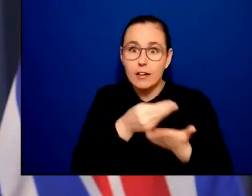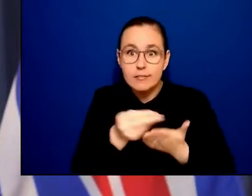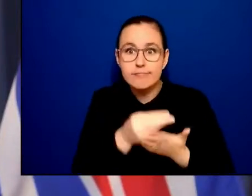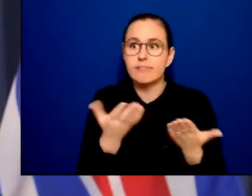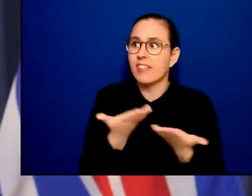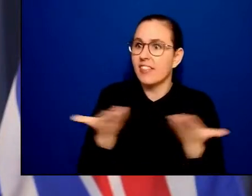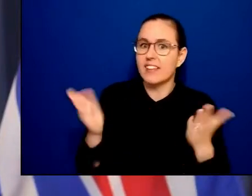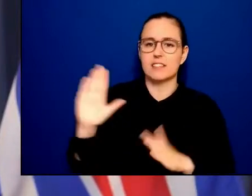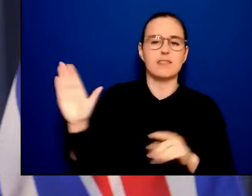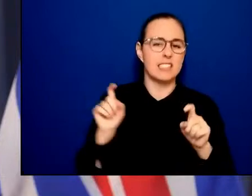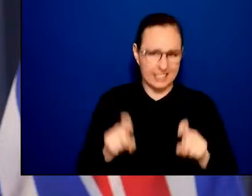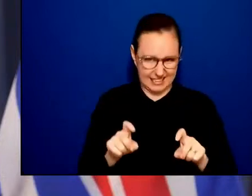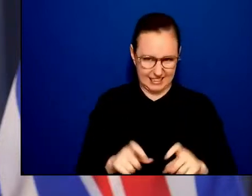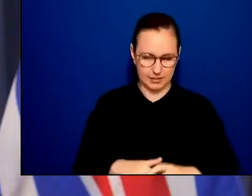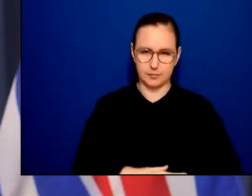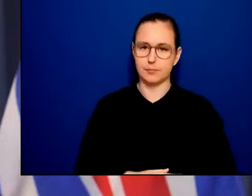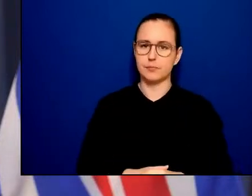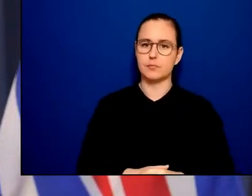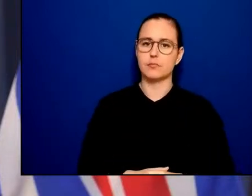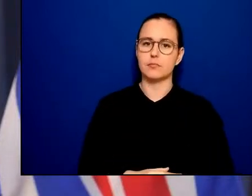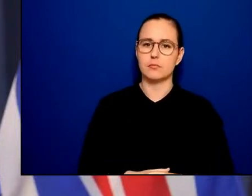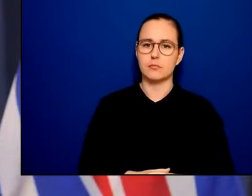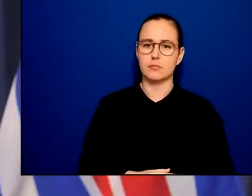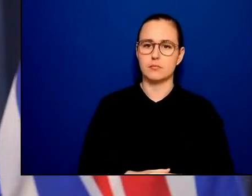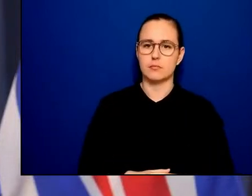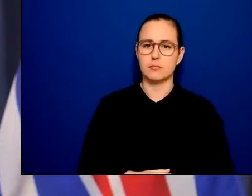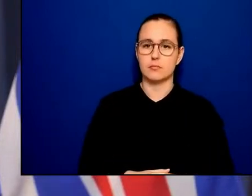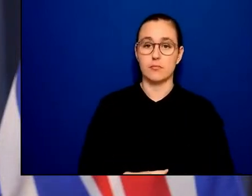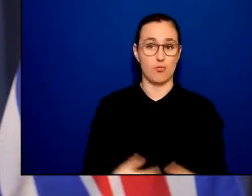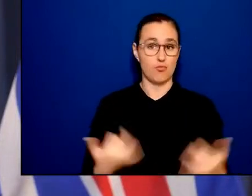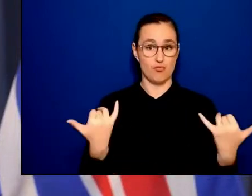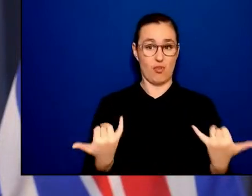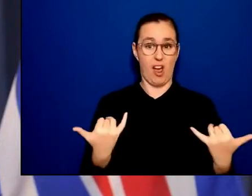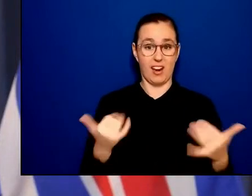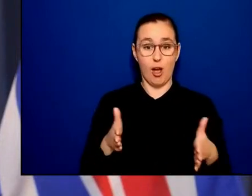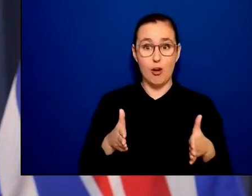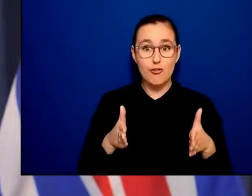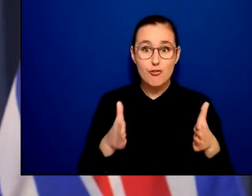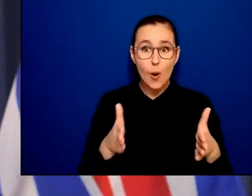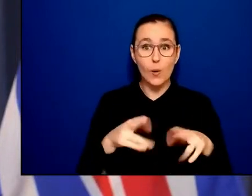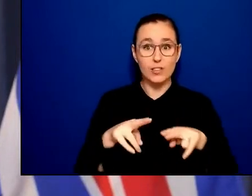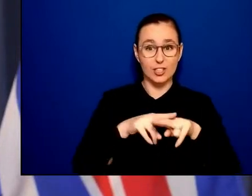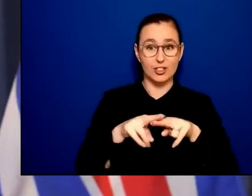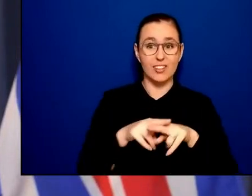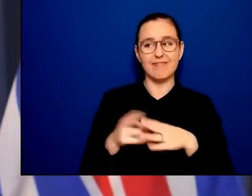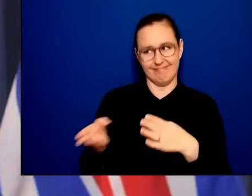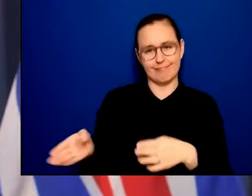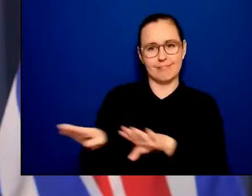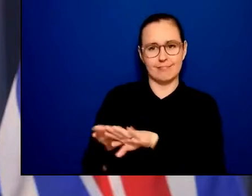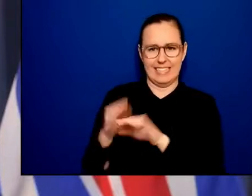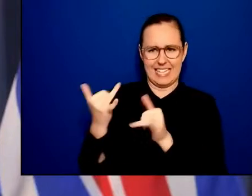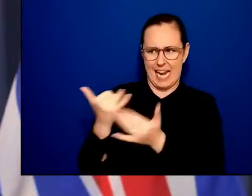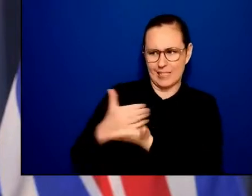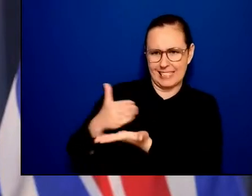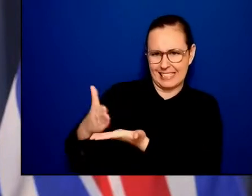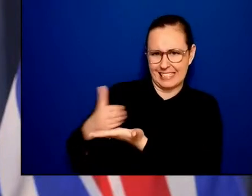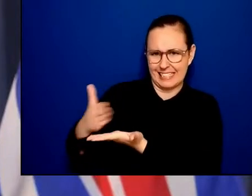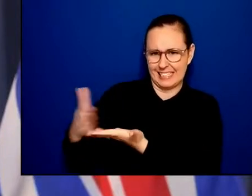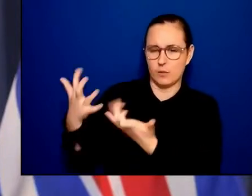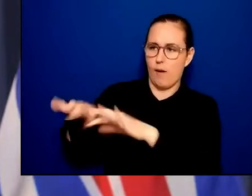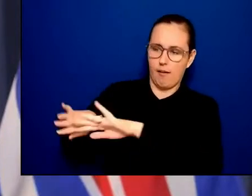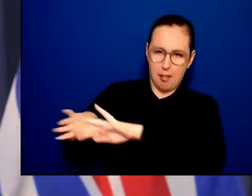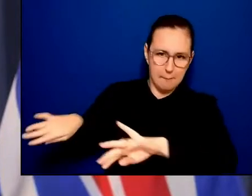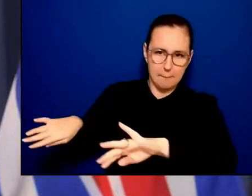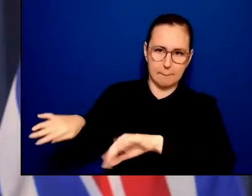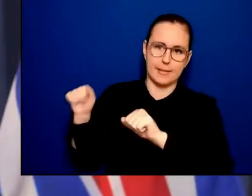I'd like to take this opportunity to thank all the first responders, local governments, and volunteers who have been working around the